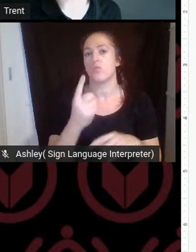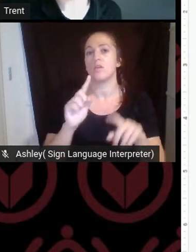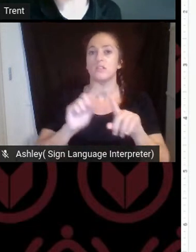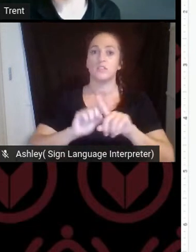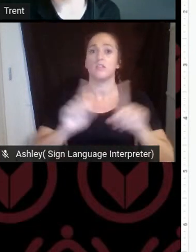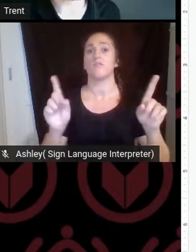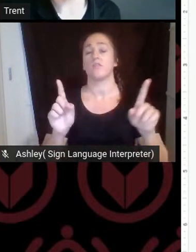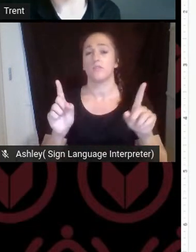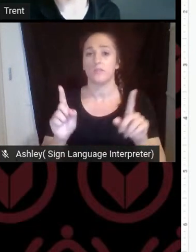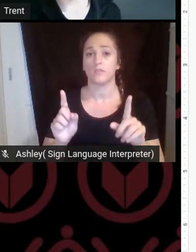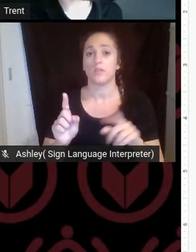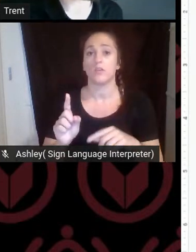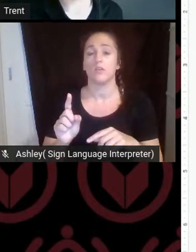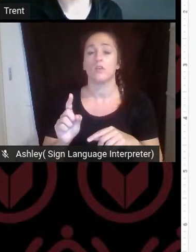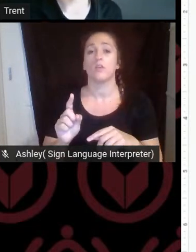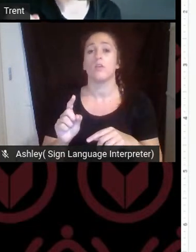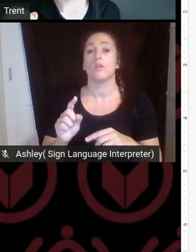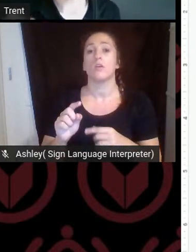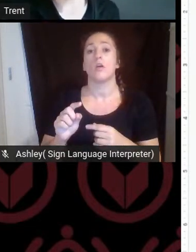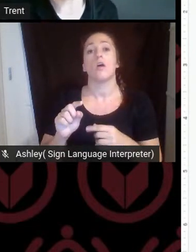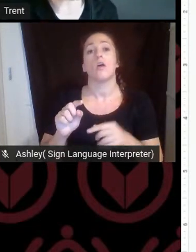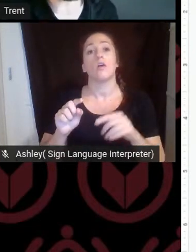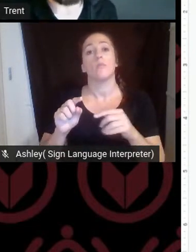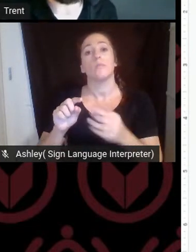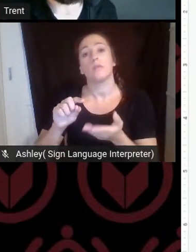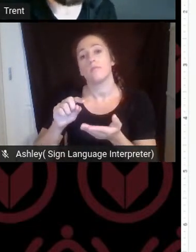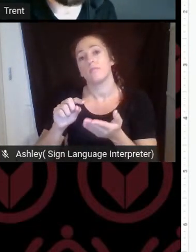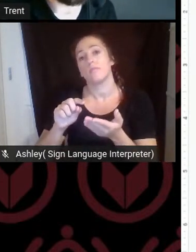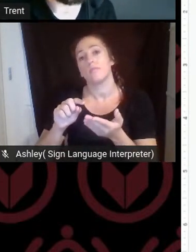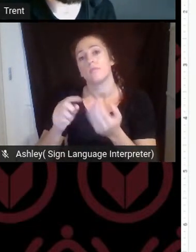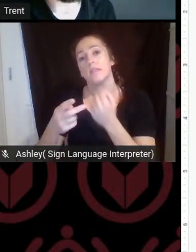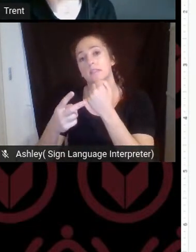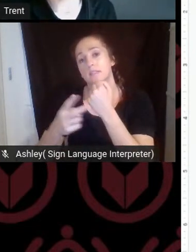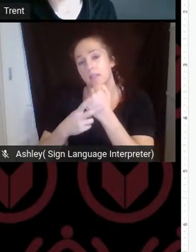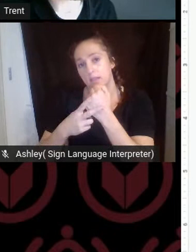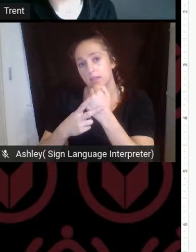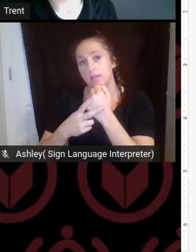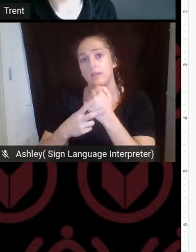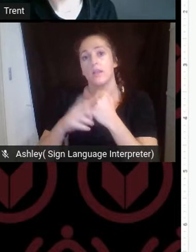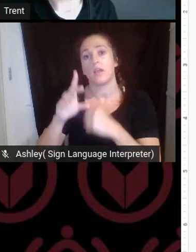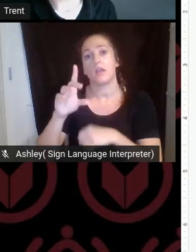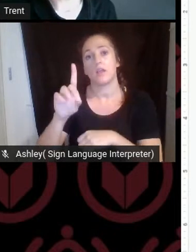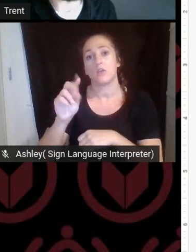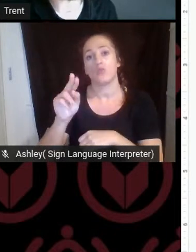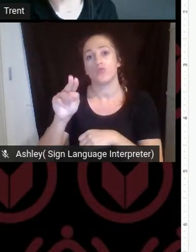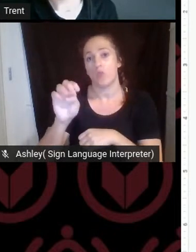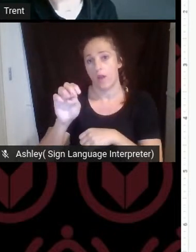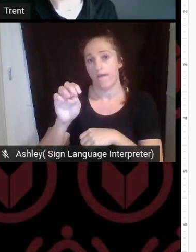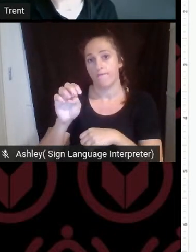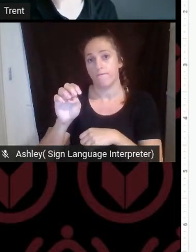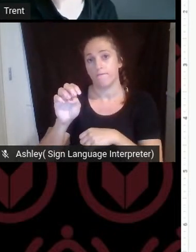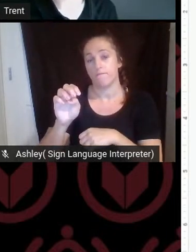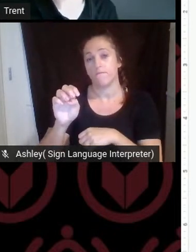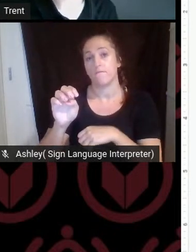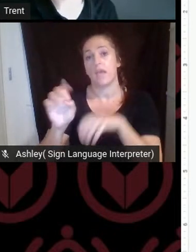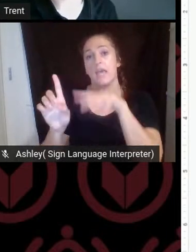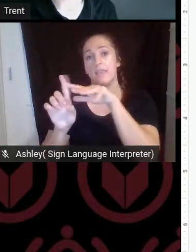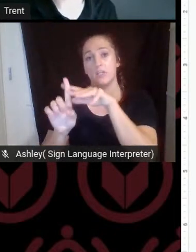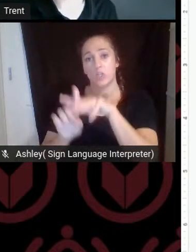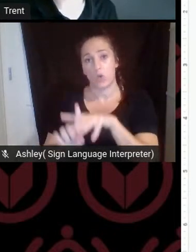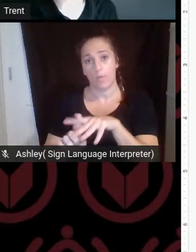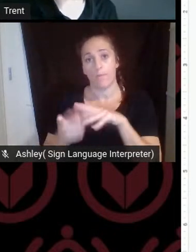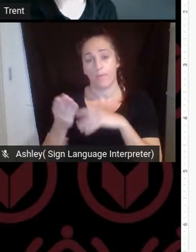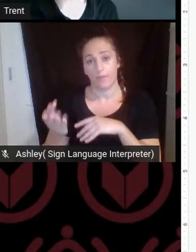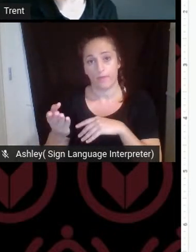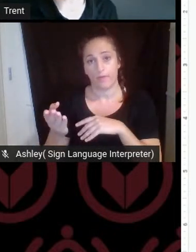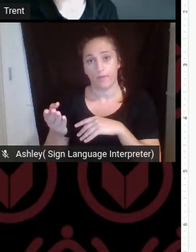you create them, are stored in your drive. As soon as you create them, they show up in your drive. Not only that, they also